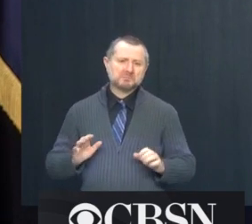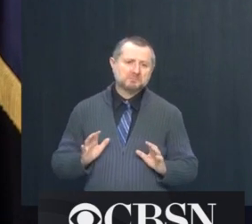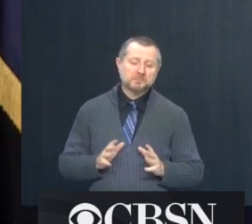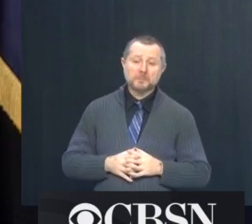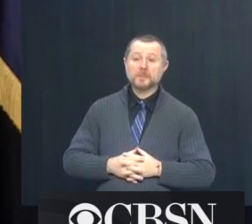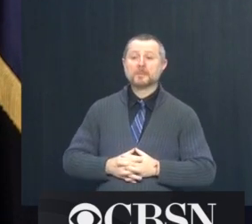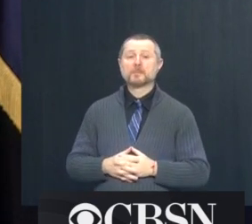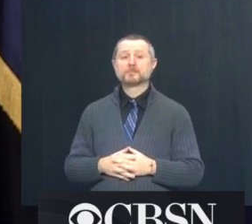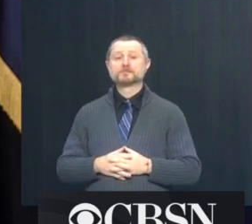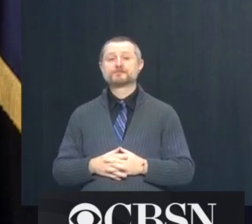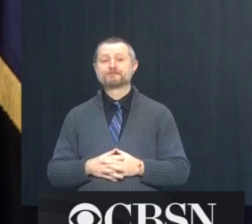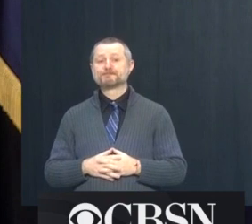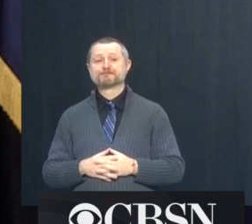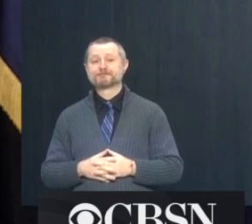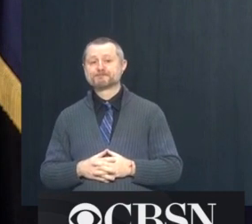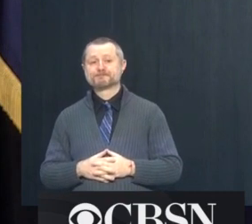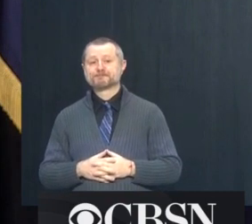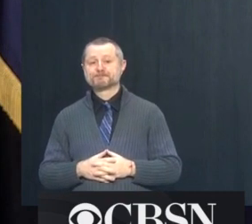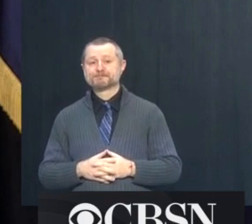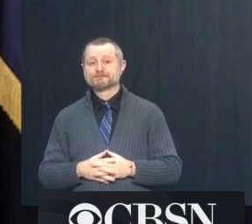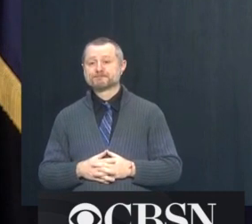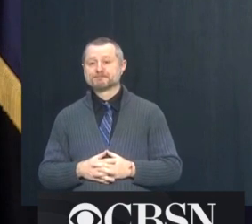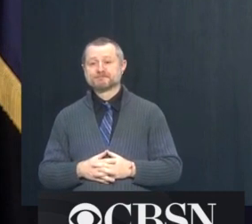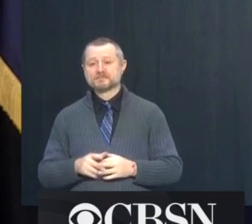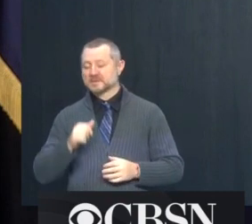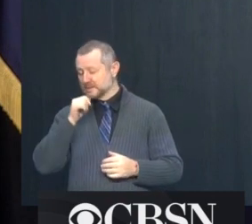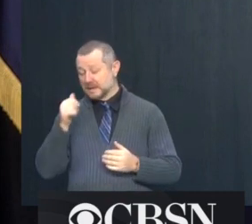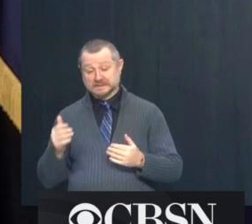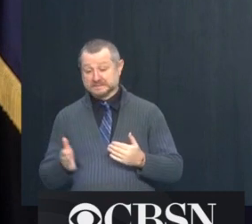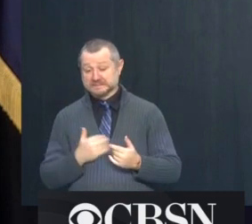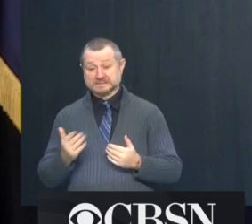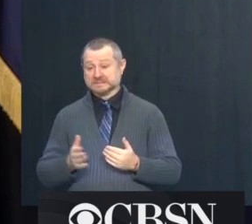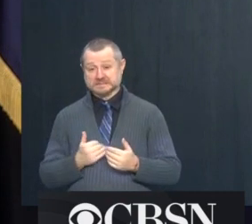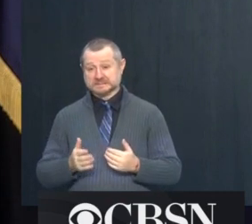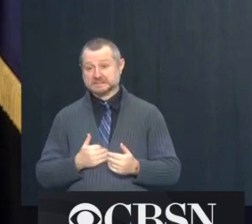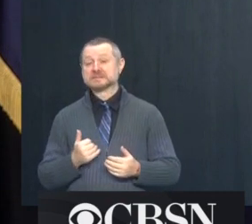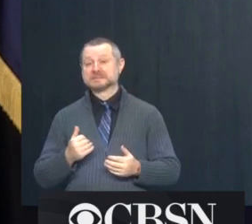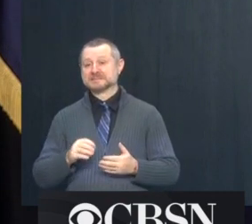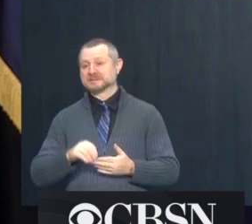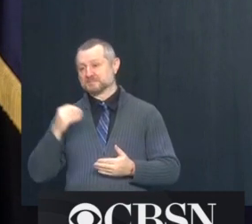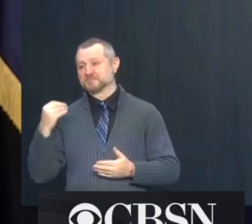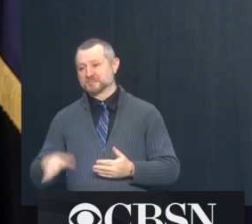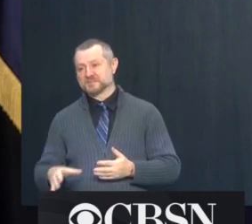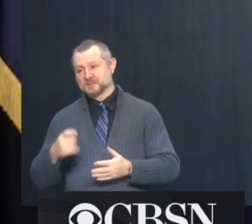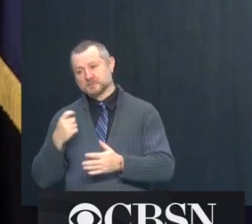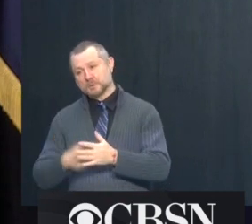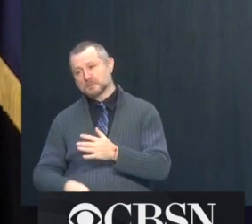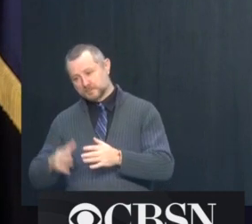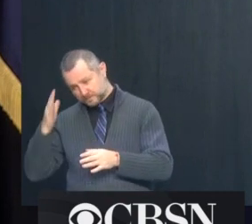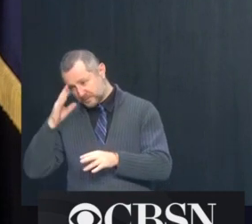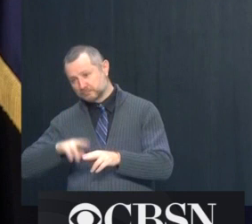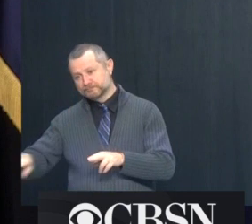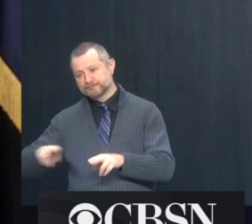It's extraordinarily difficult and expensive, but we can build